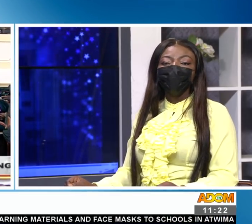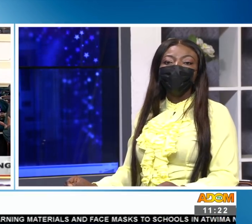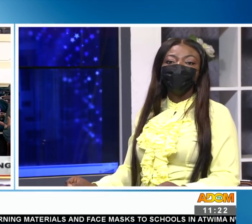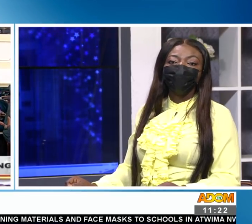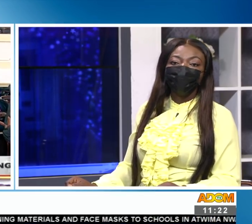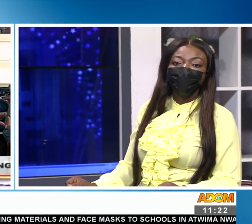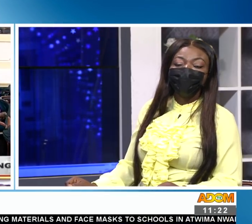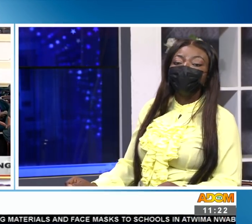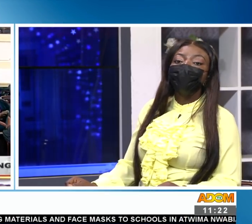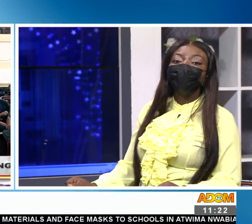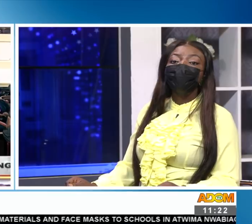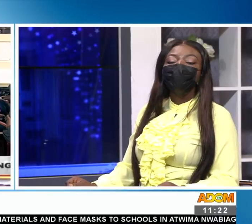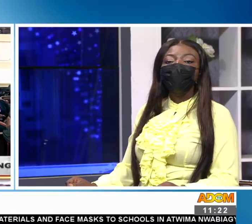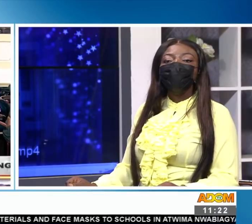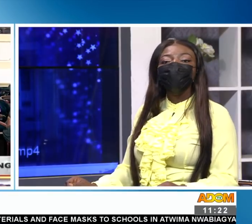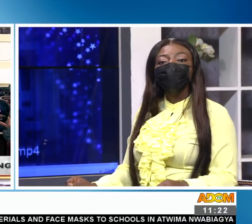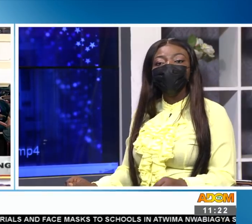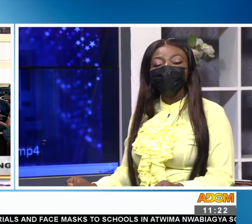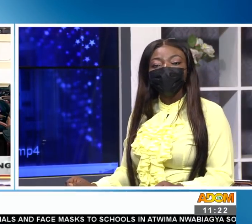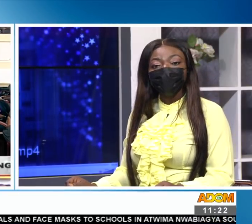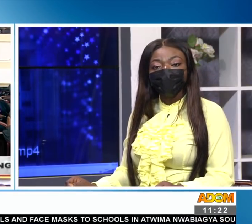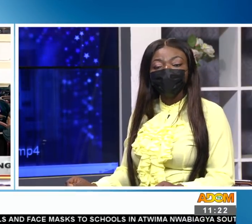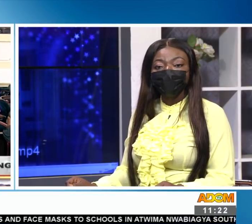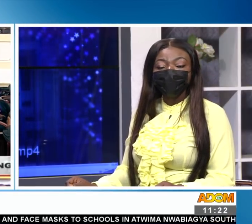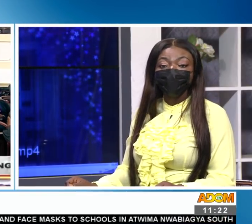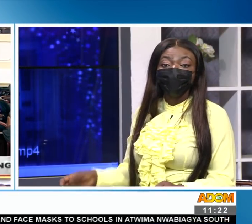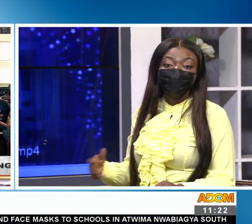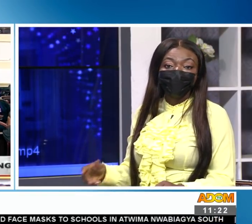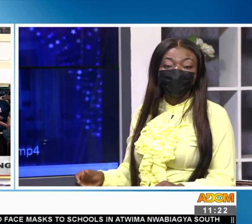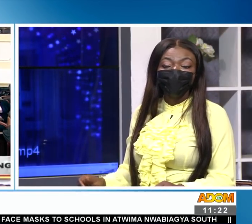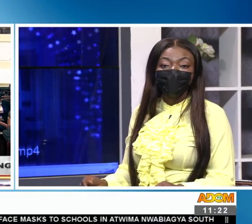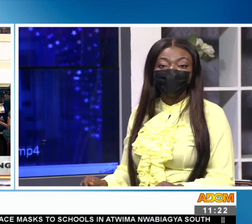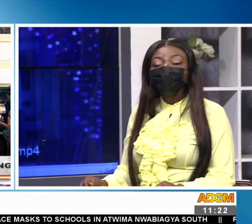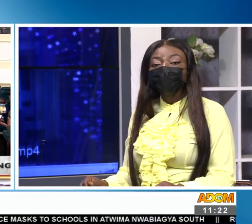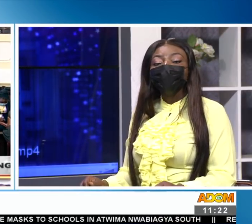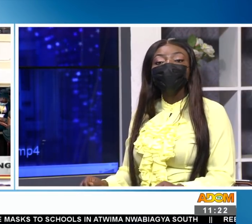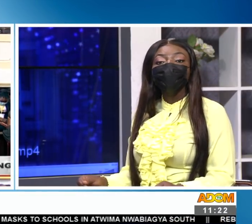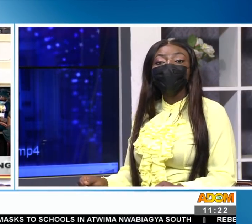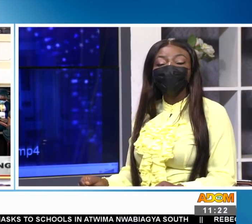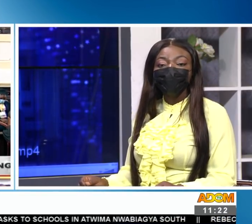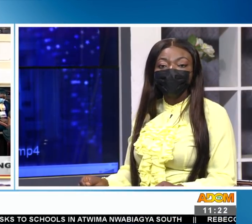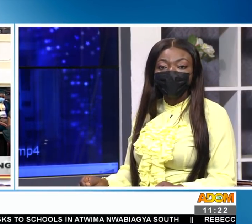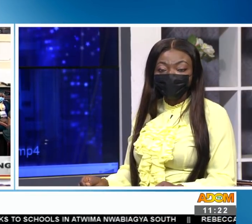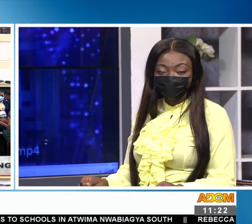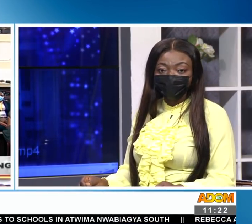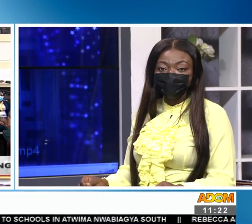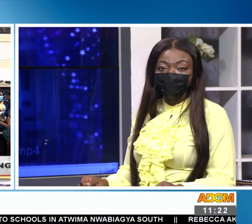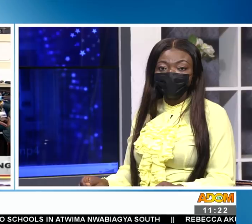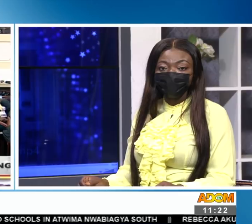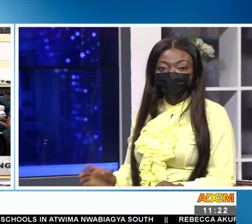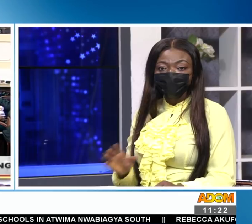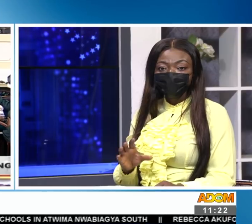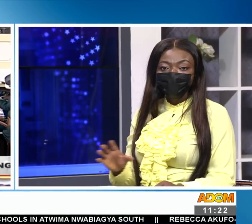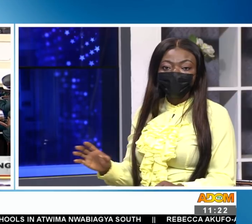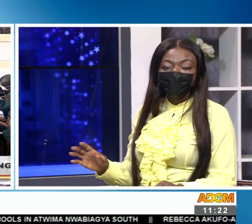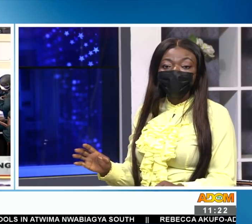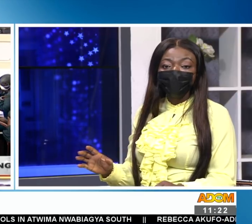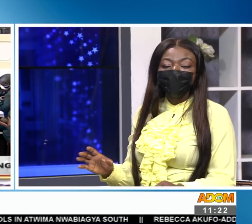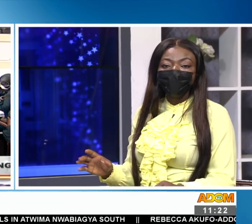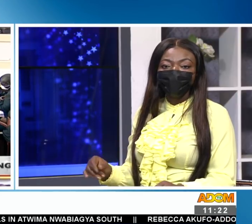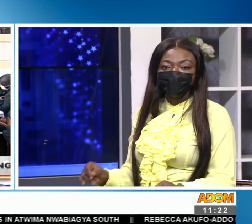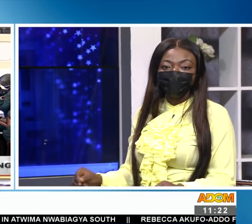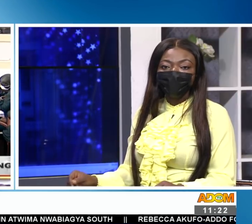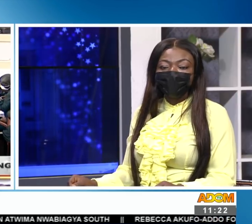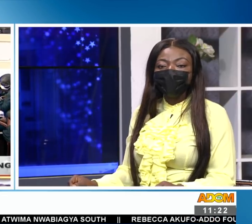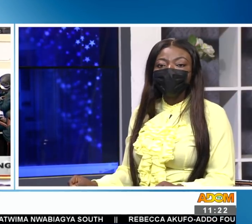empanimfo e de atotodwa nti ene review no se wo hwe mu a na che se du sabri a enye judges ensun bi